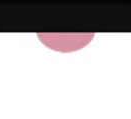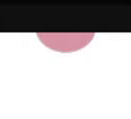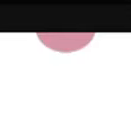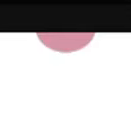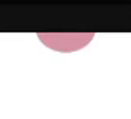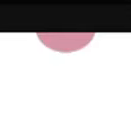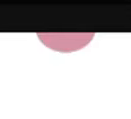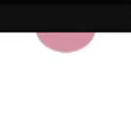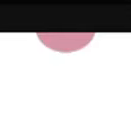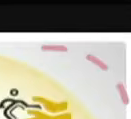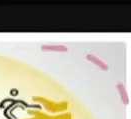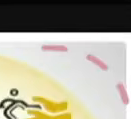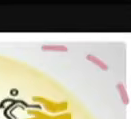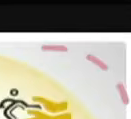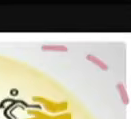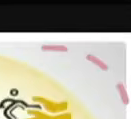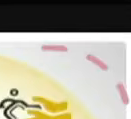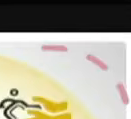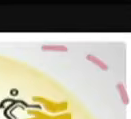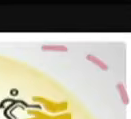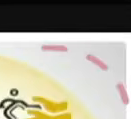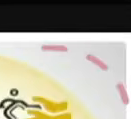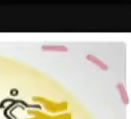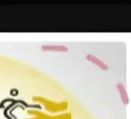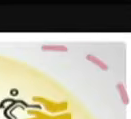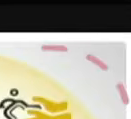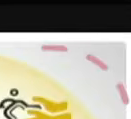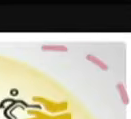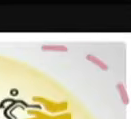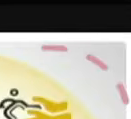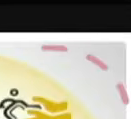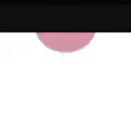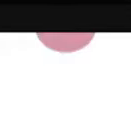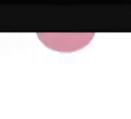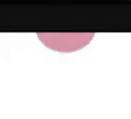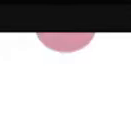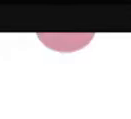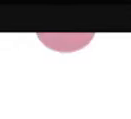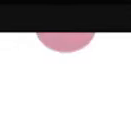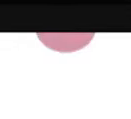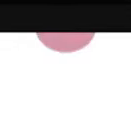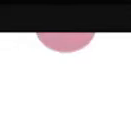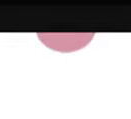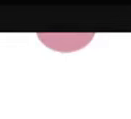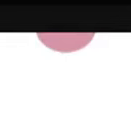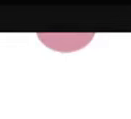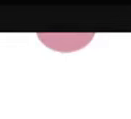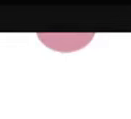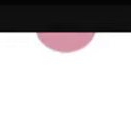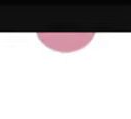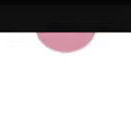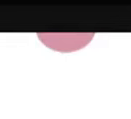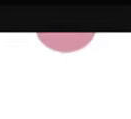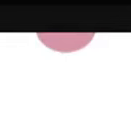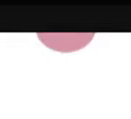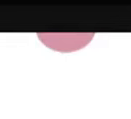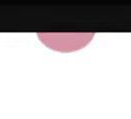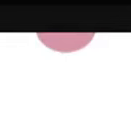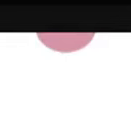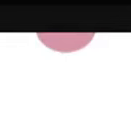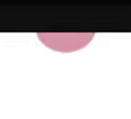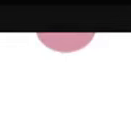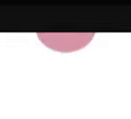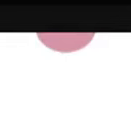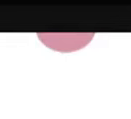3 W's protocol. You are also, previous slide please, you're also protecting